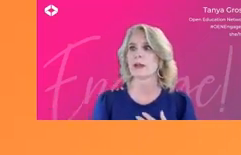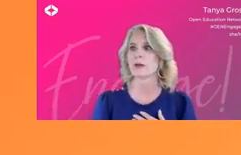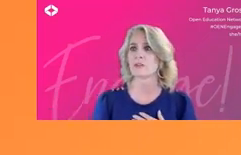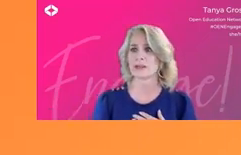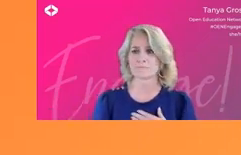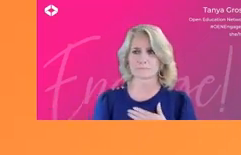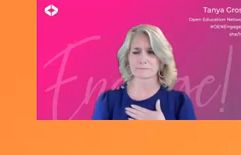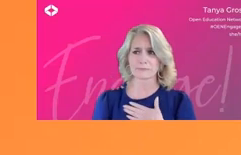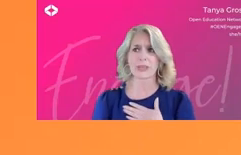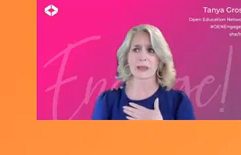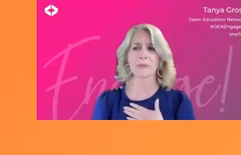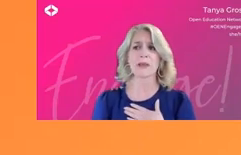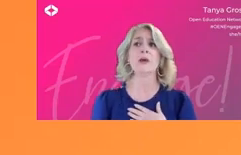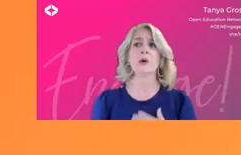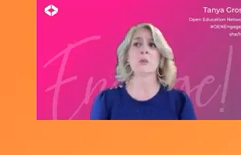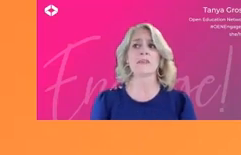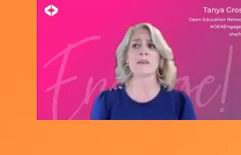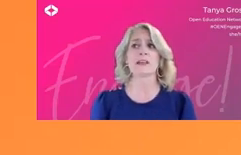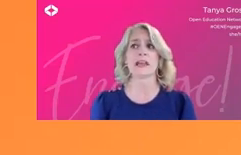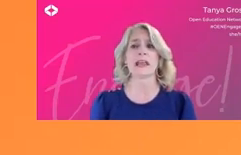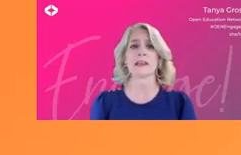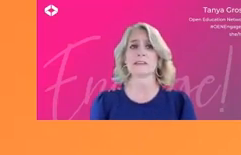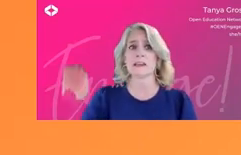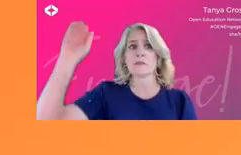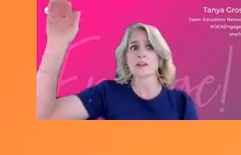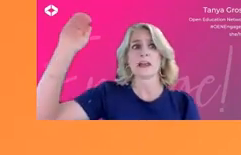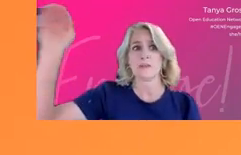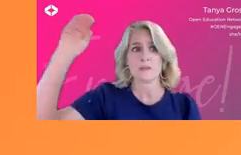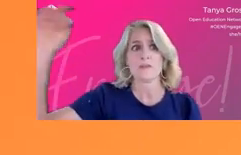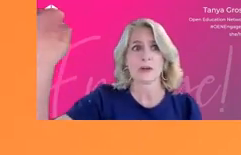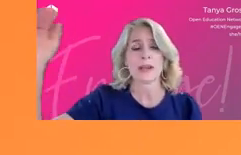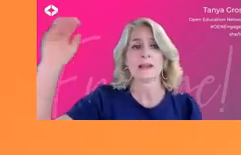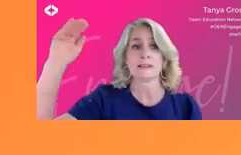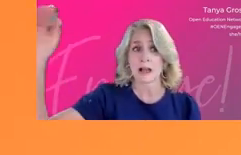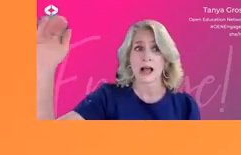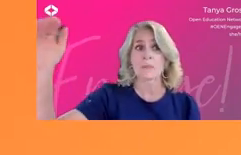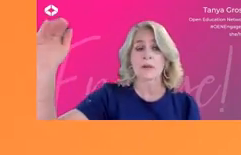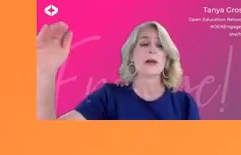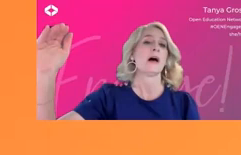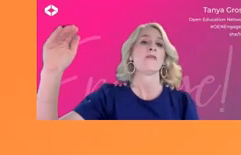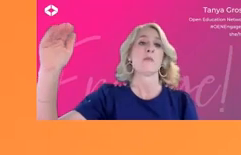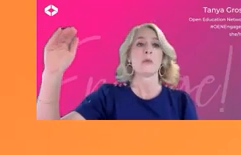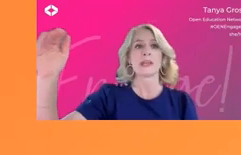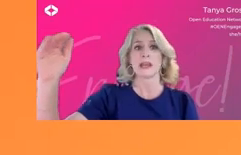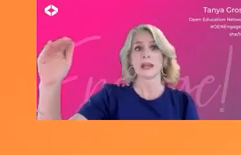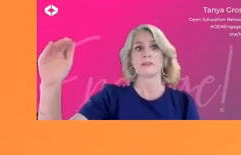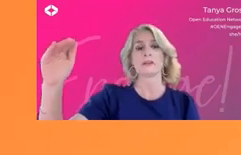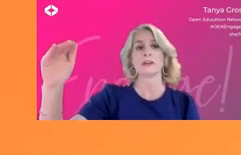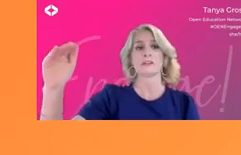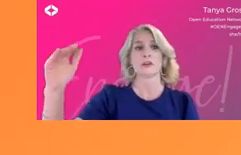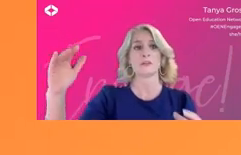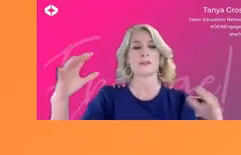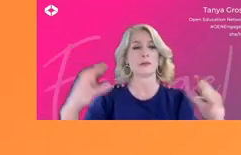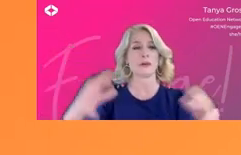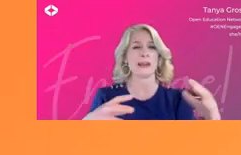open pedagogy. We felt like 18 was at the very top of what we could handle